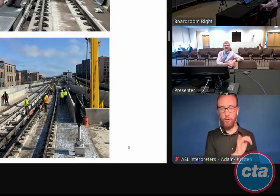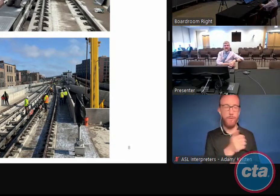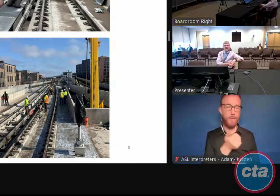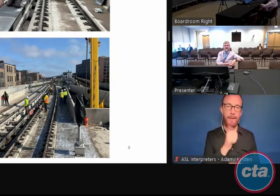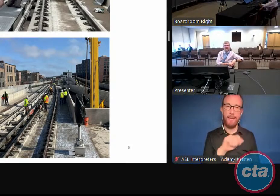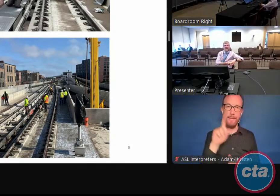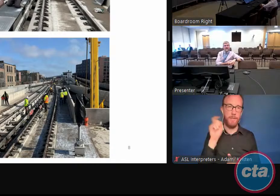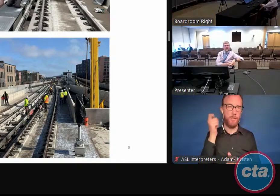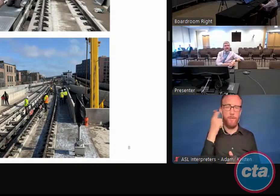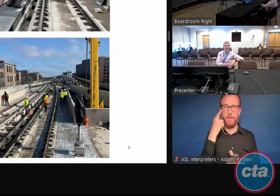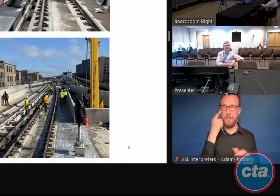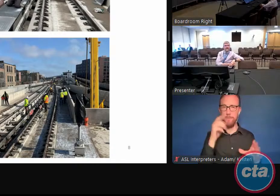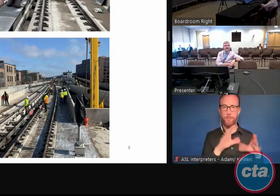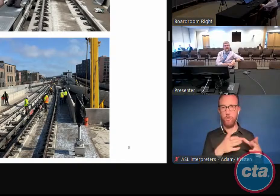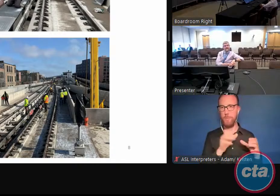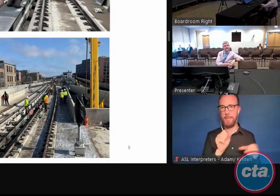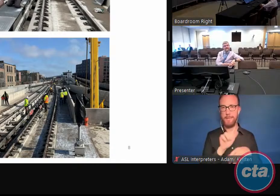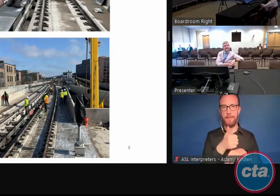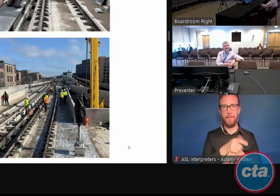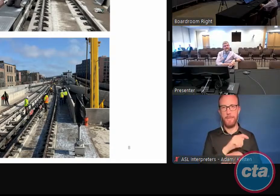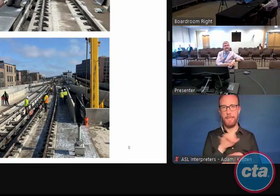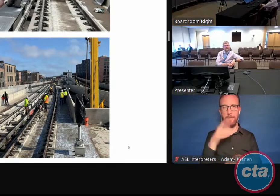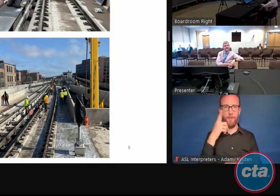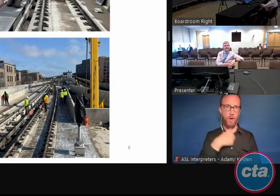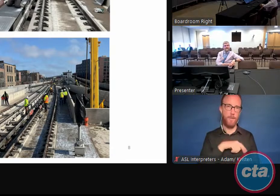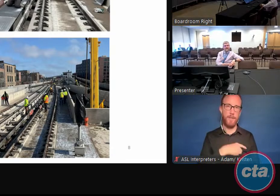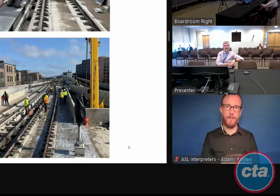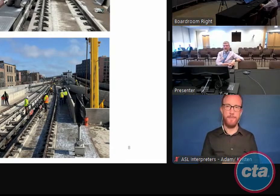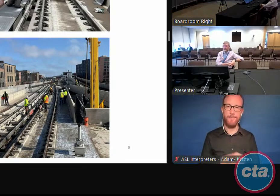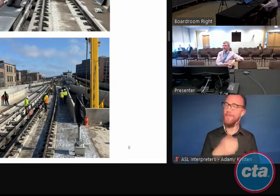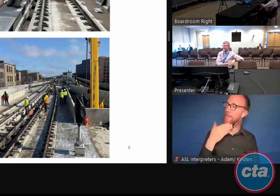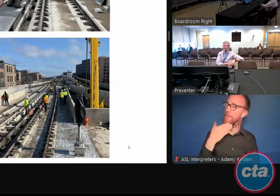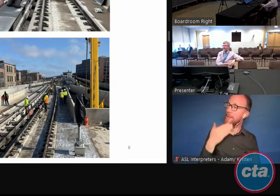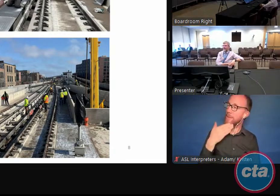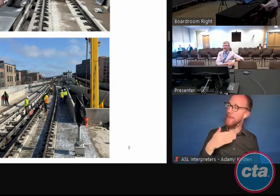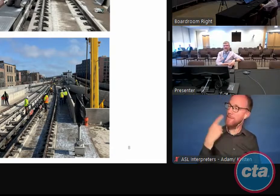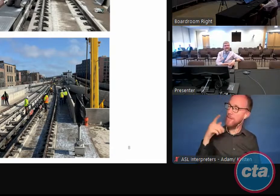us as such. So Thanks. Thank you for the presentation.